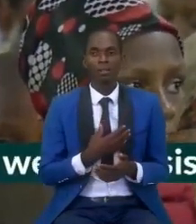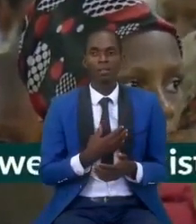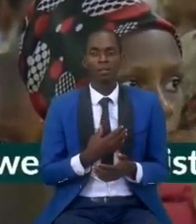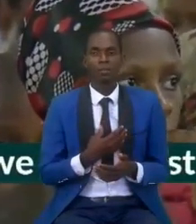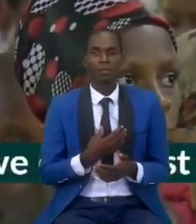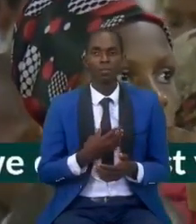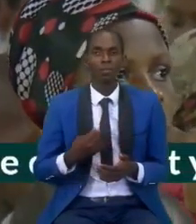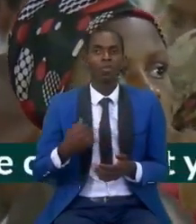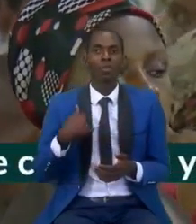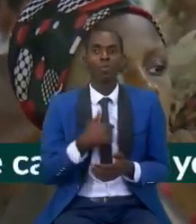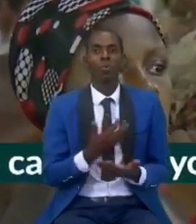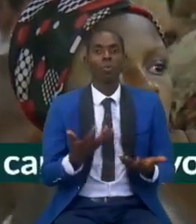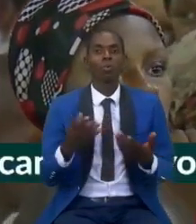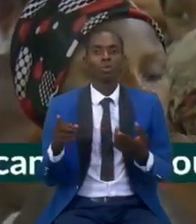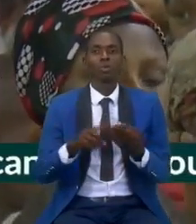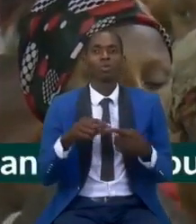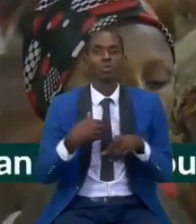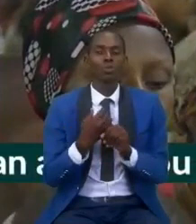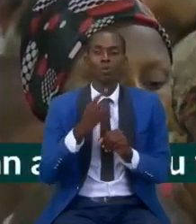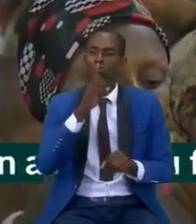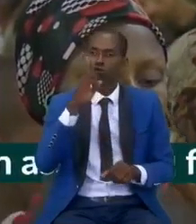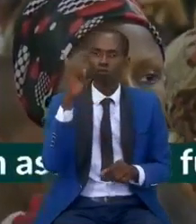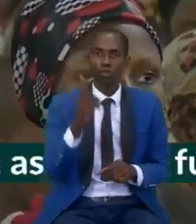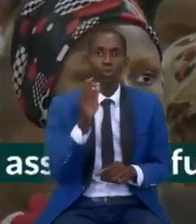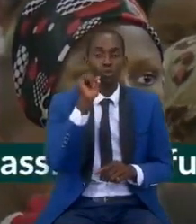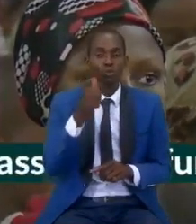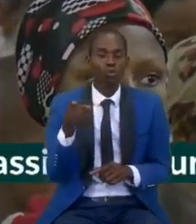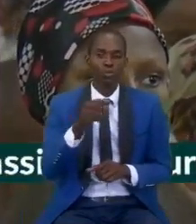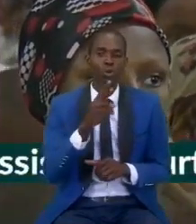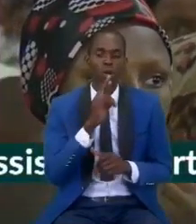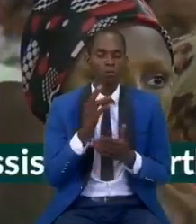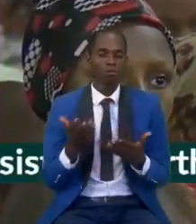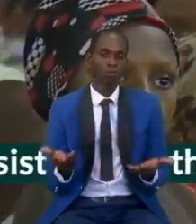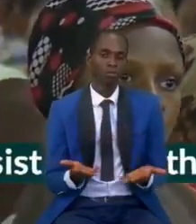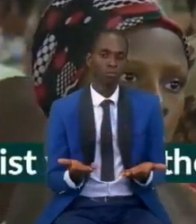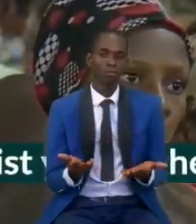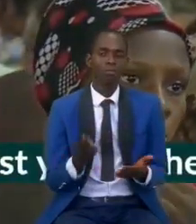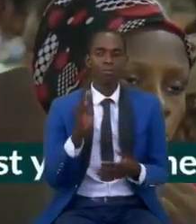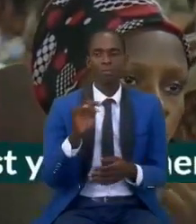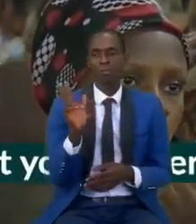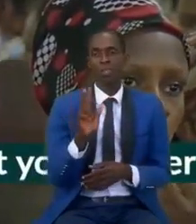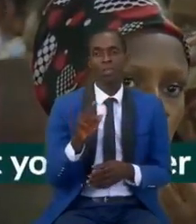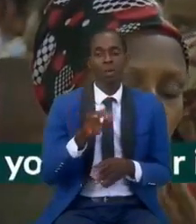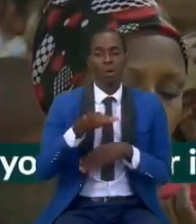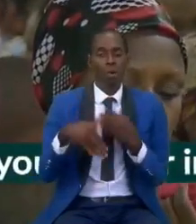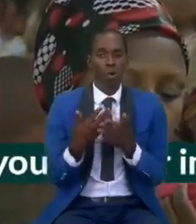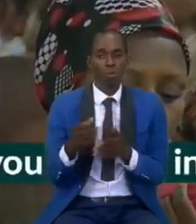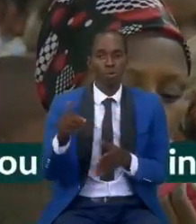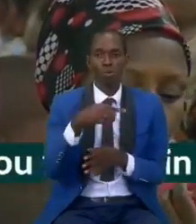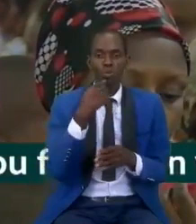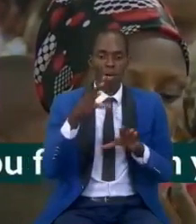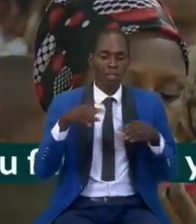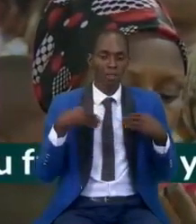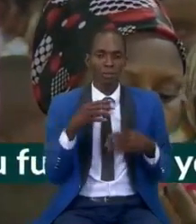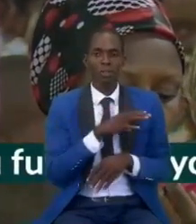here. Those who gave their lives to the Lord right from the beginning, they are becoming.